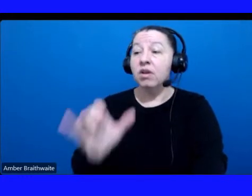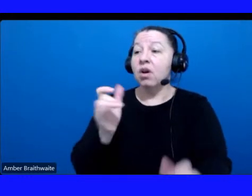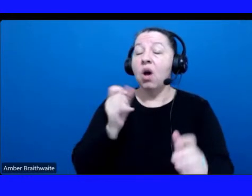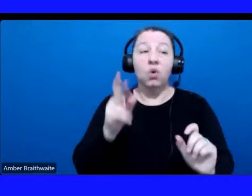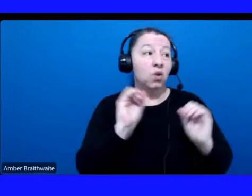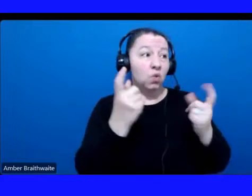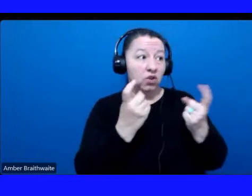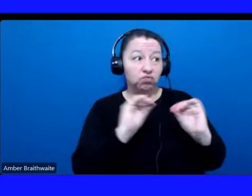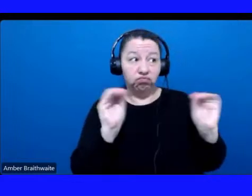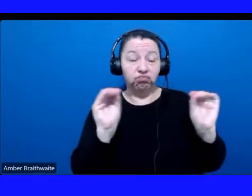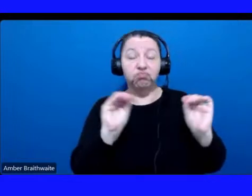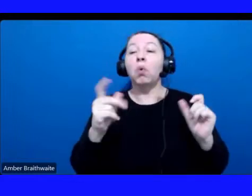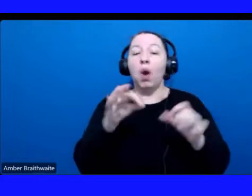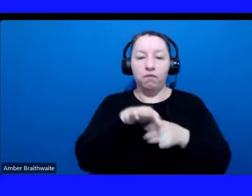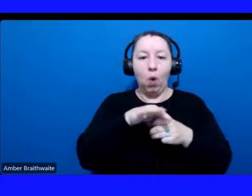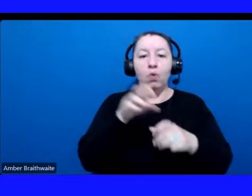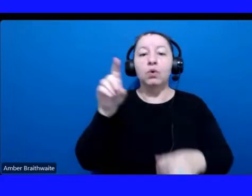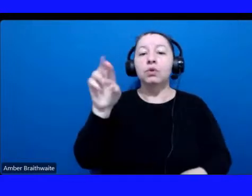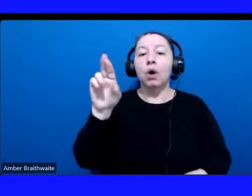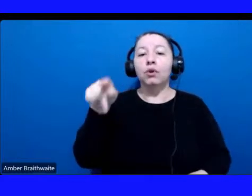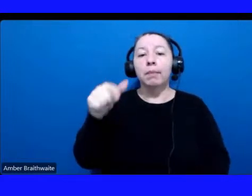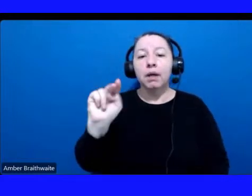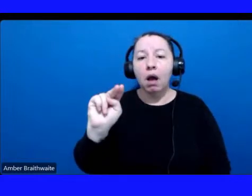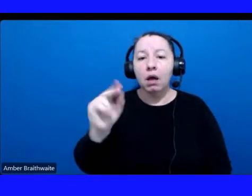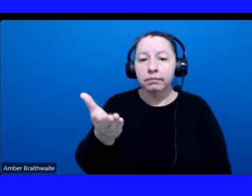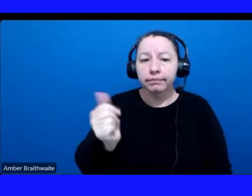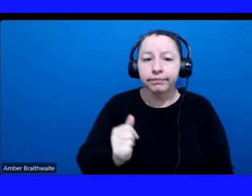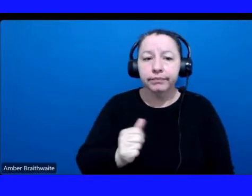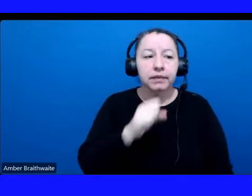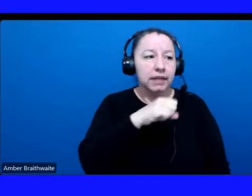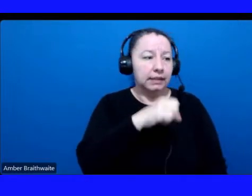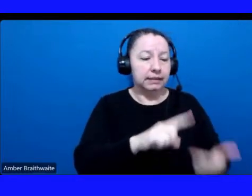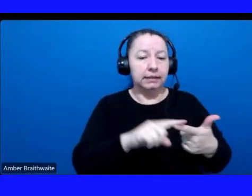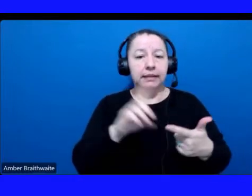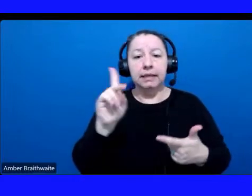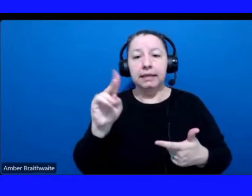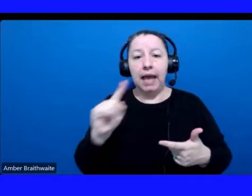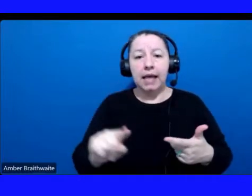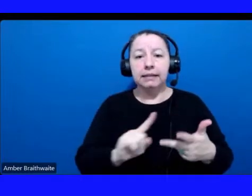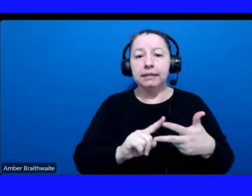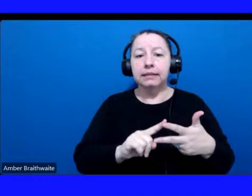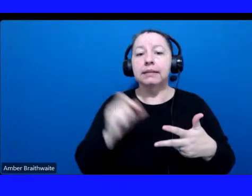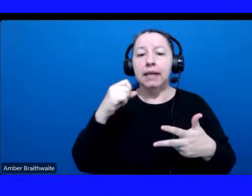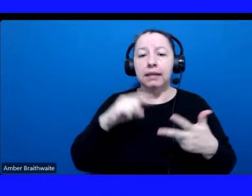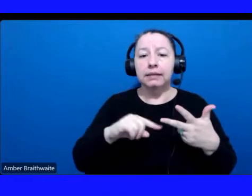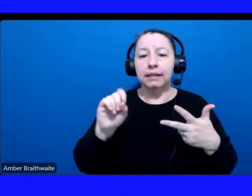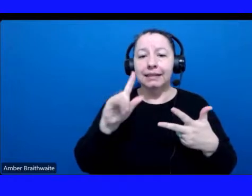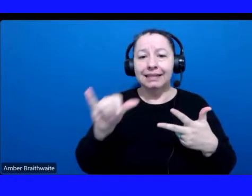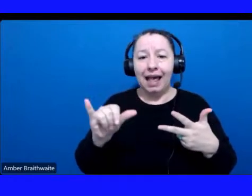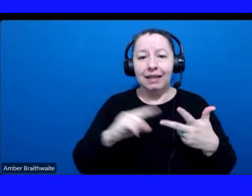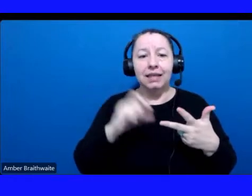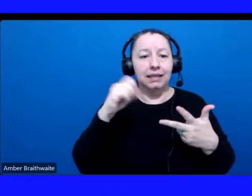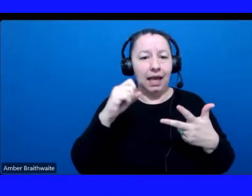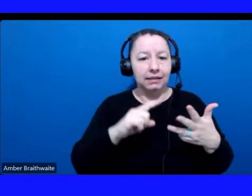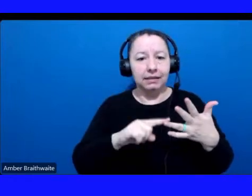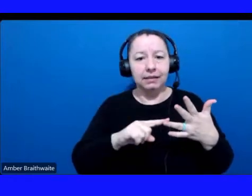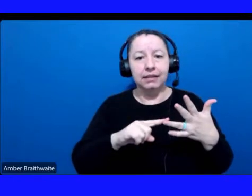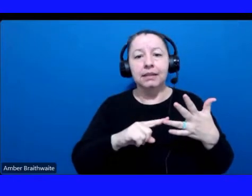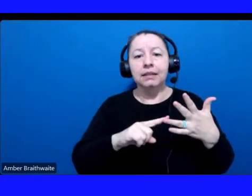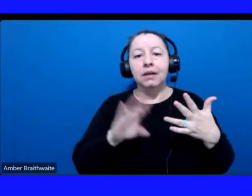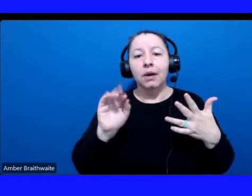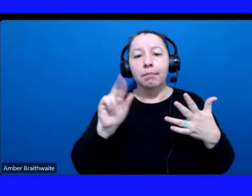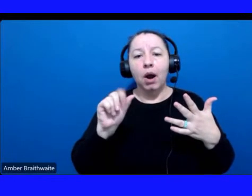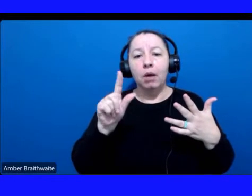I'd like to share with you this morning some work that we have been doing in our clinical service lines. If we go to the next